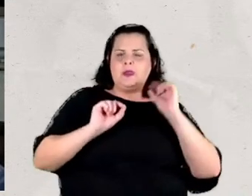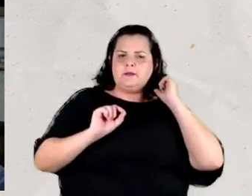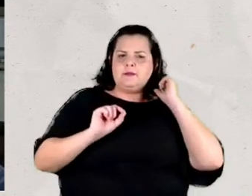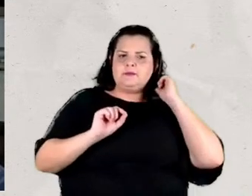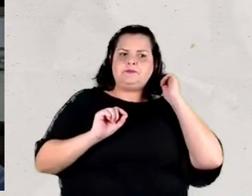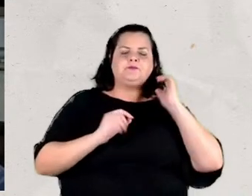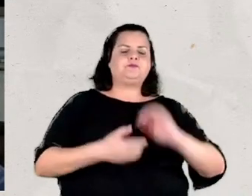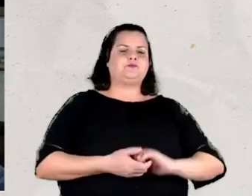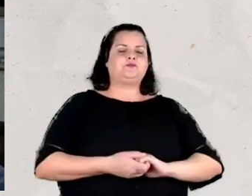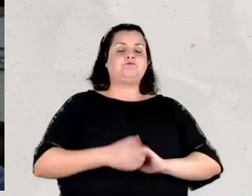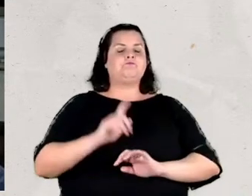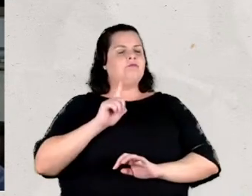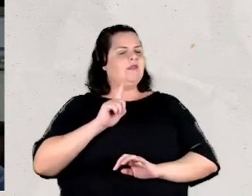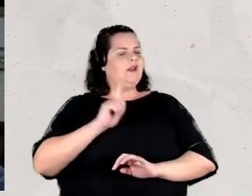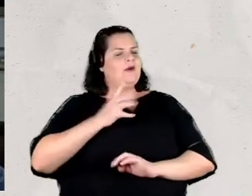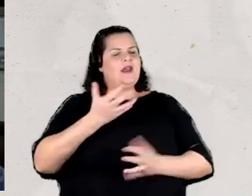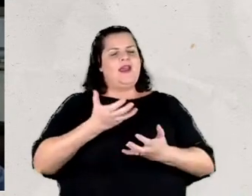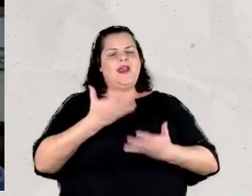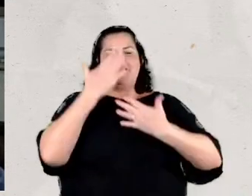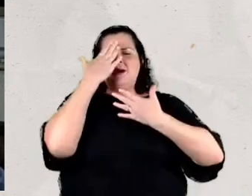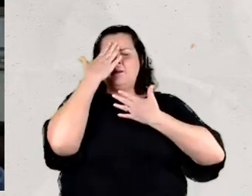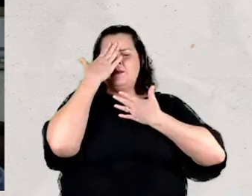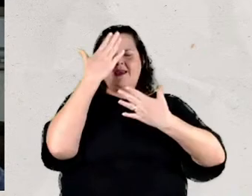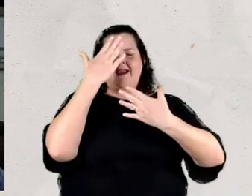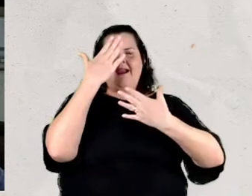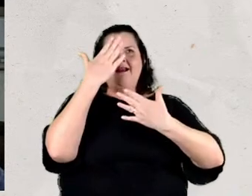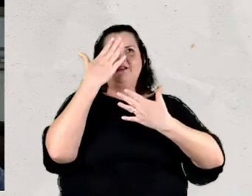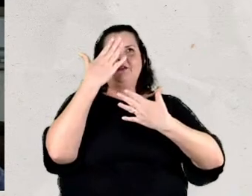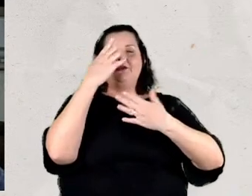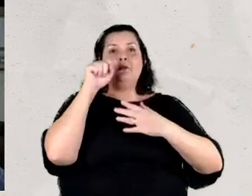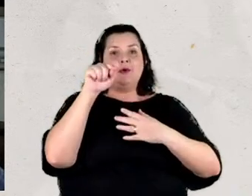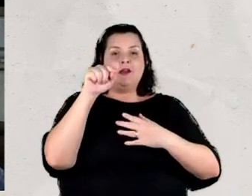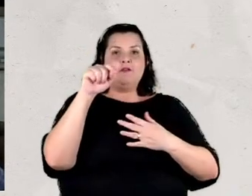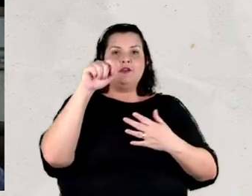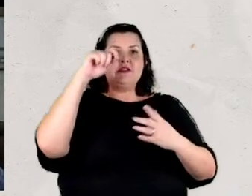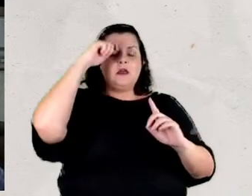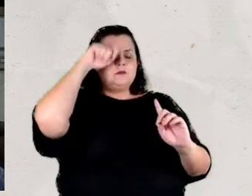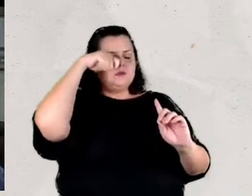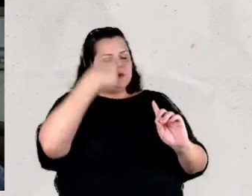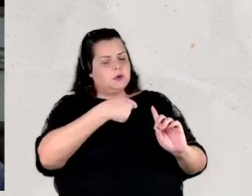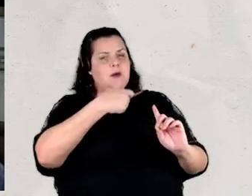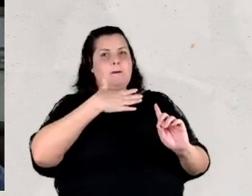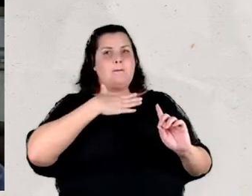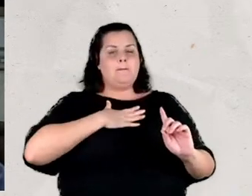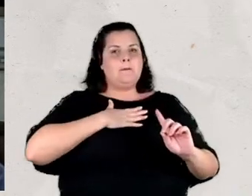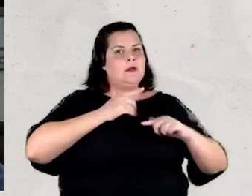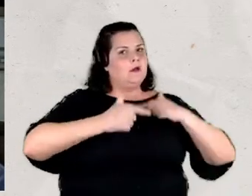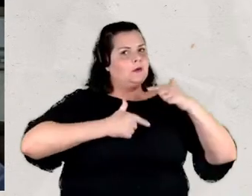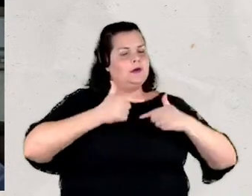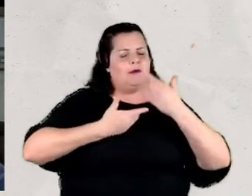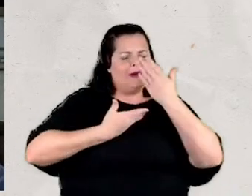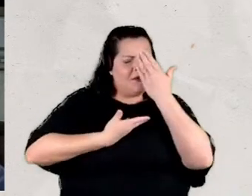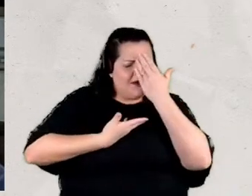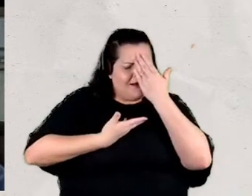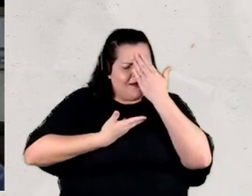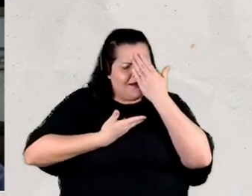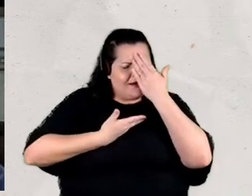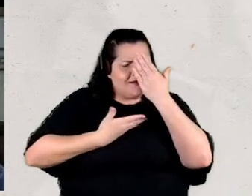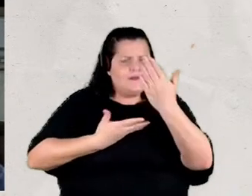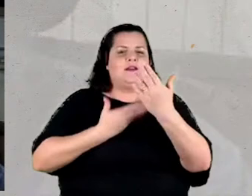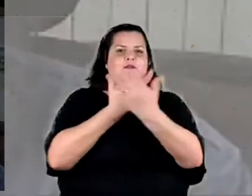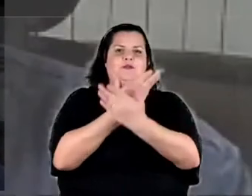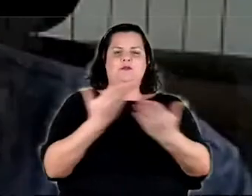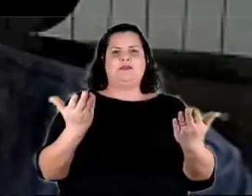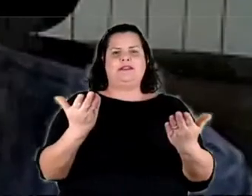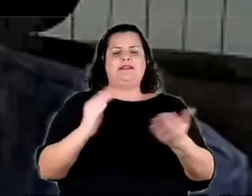work. I'm very grateful as a writer, and it's just very exciting for me to